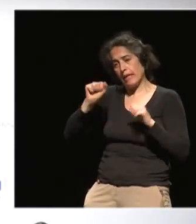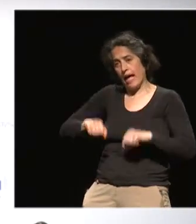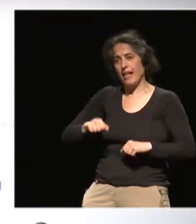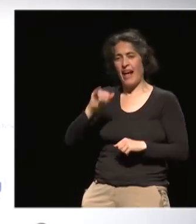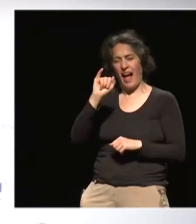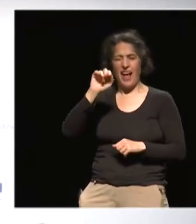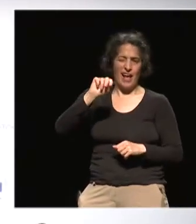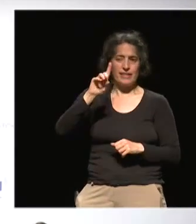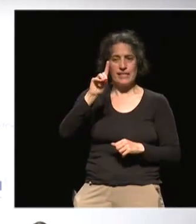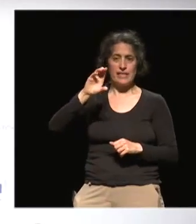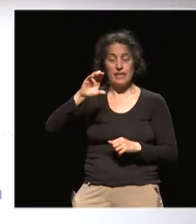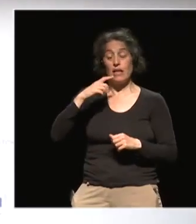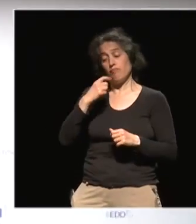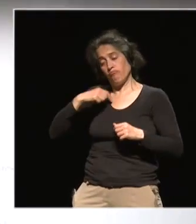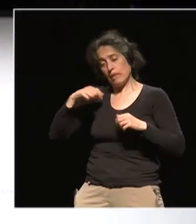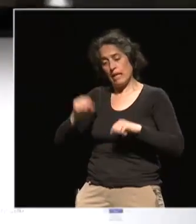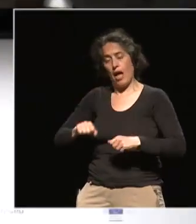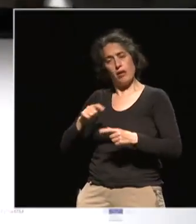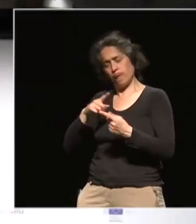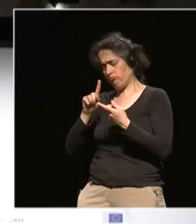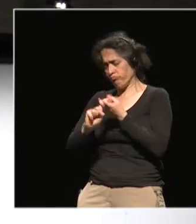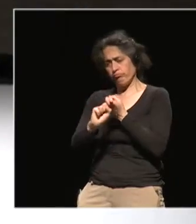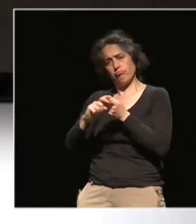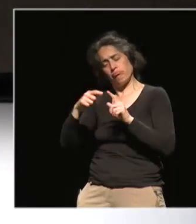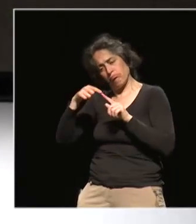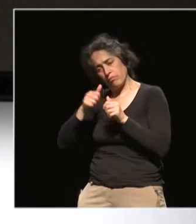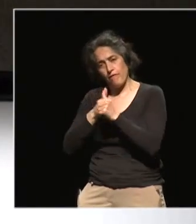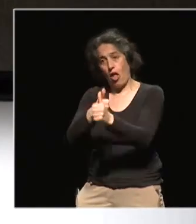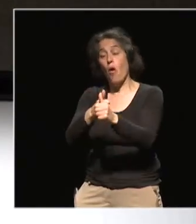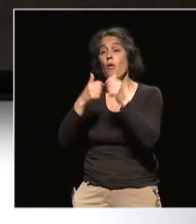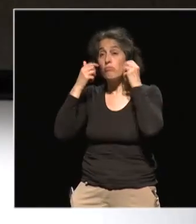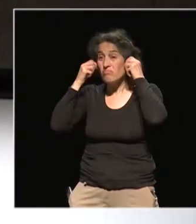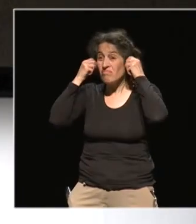think it's important to also stress the fact that